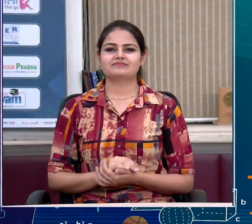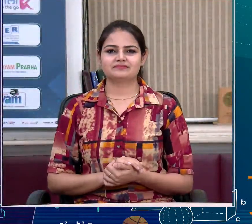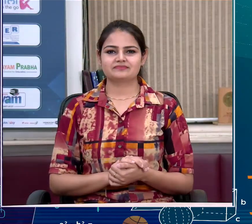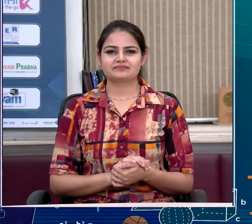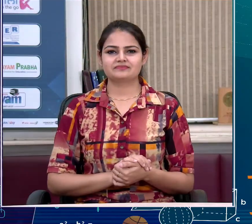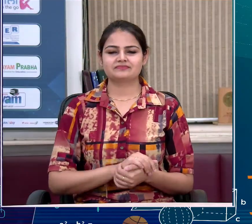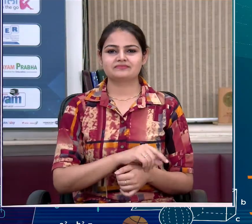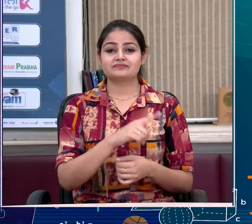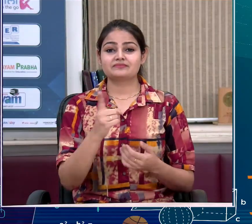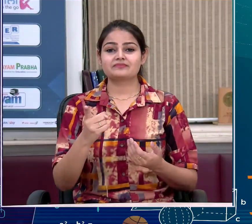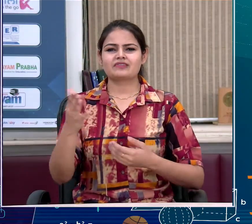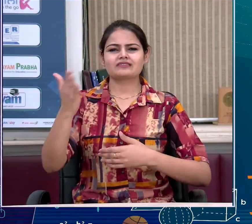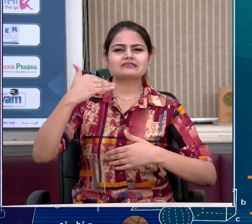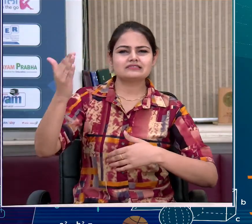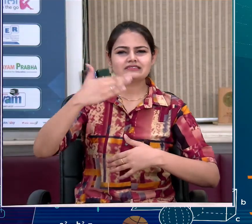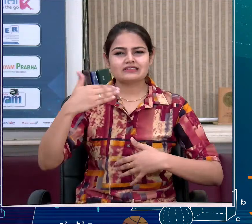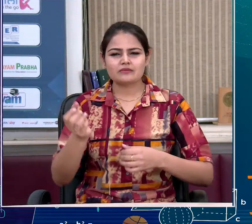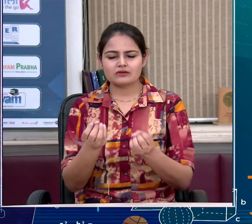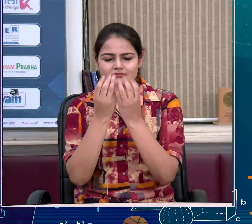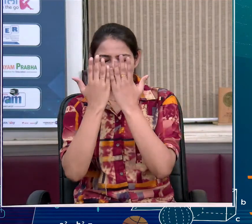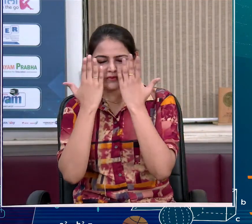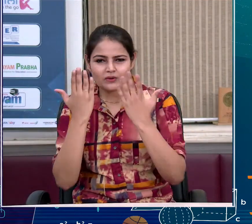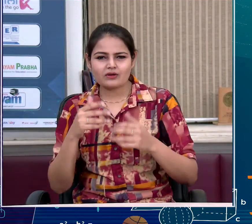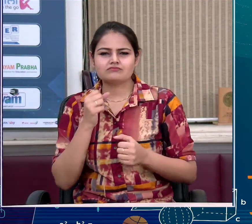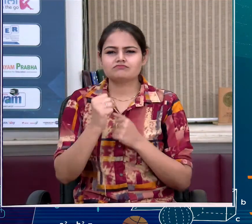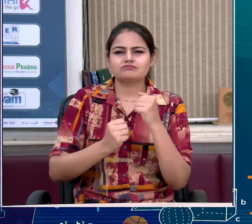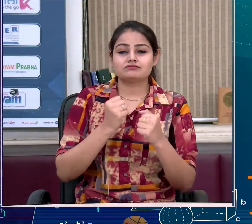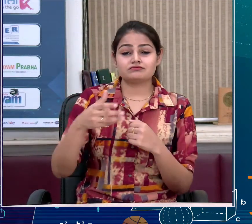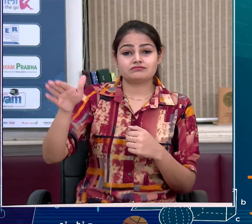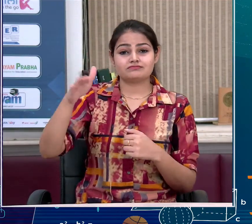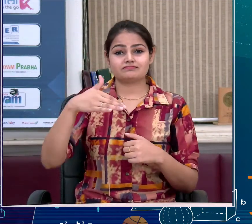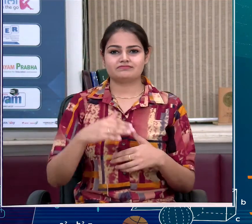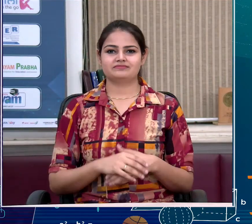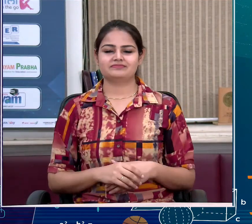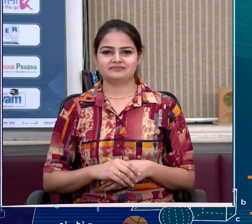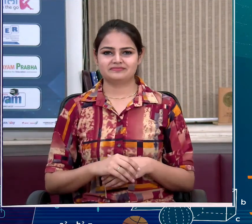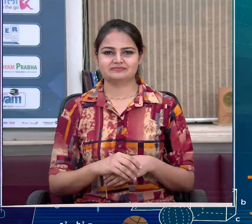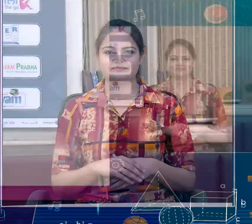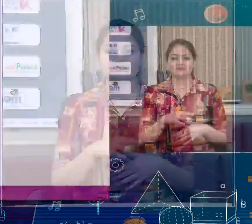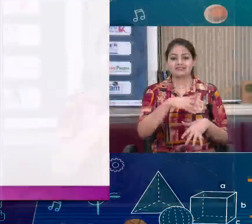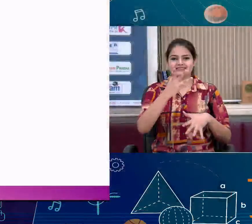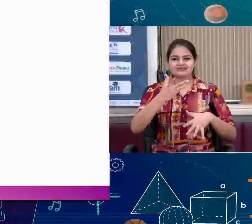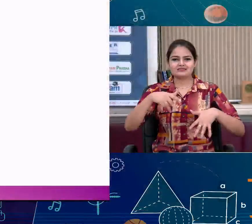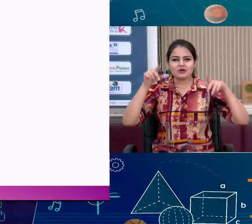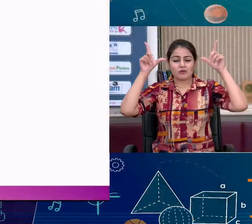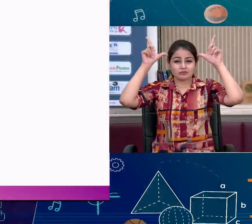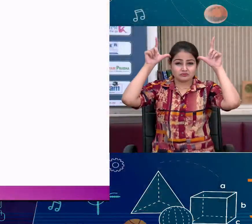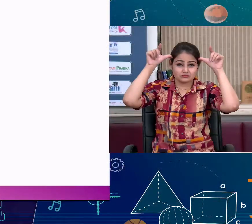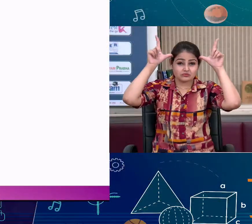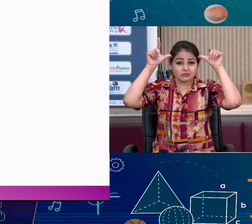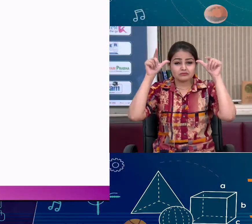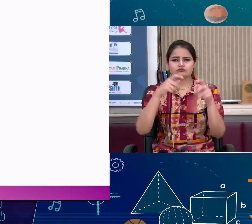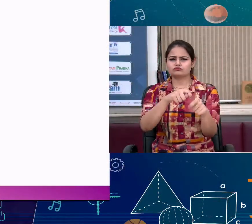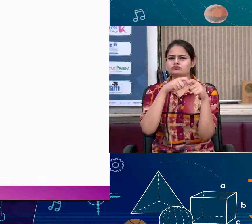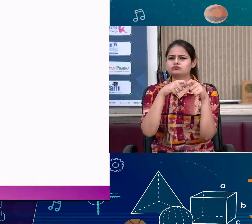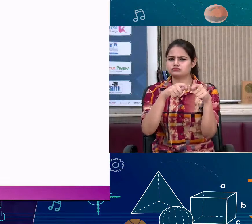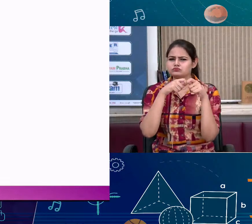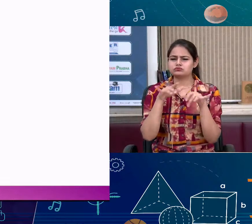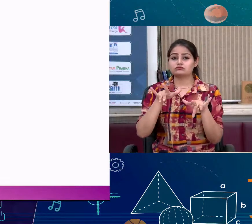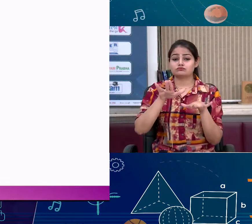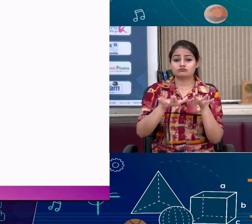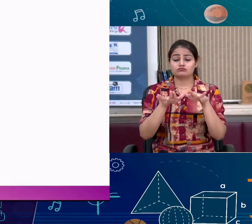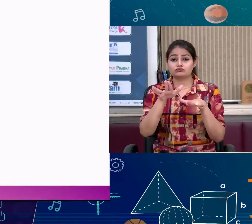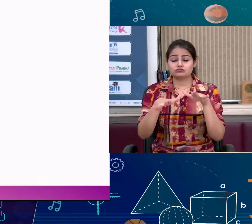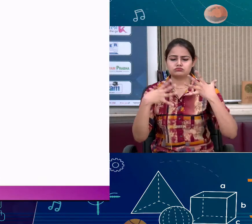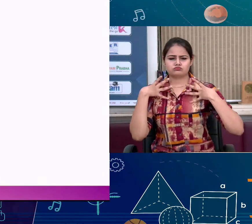and dress and come on out. Everyone is up and about. The cow, the horses, the ducks and the sheep.